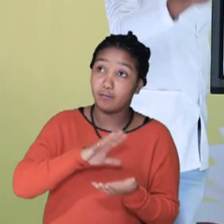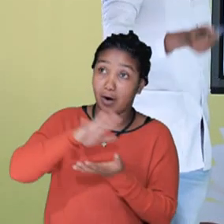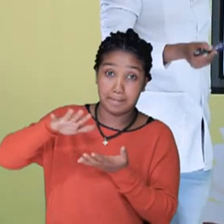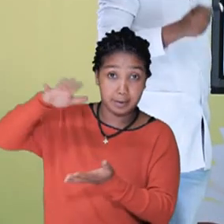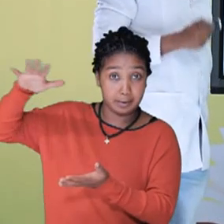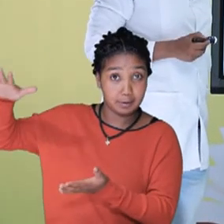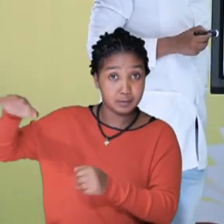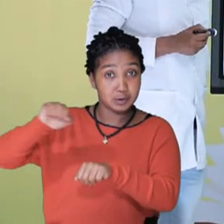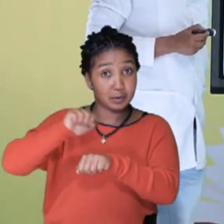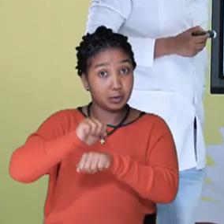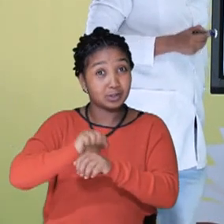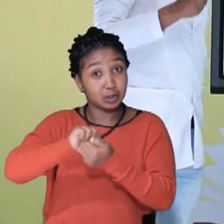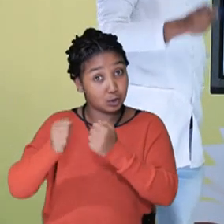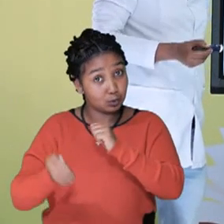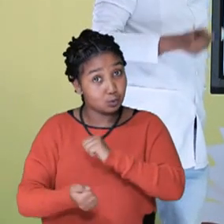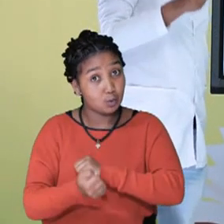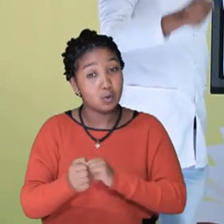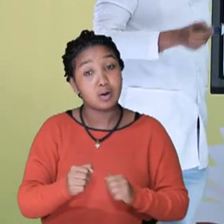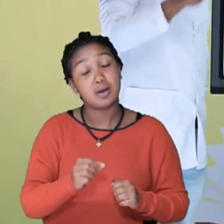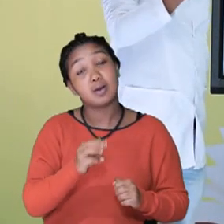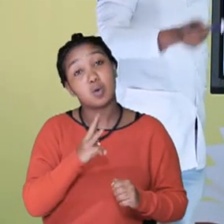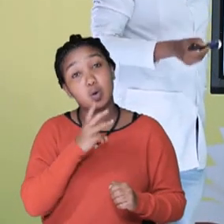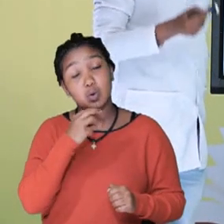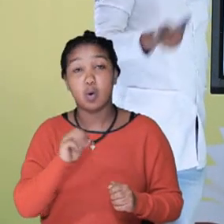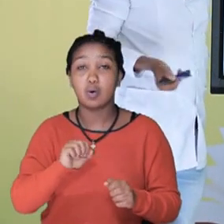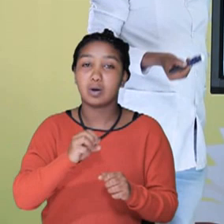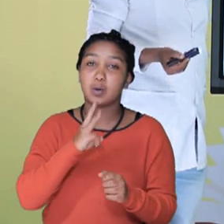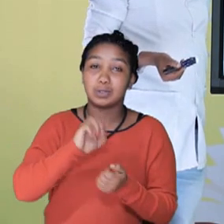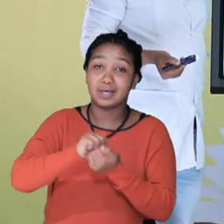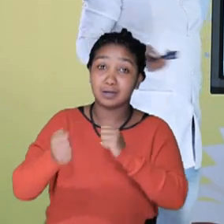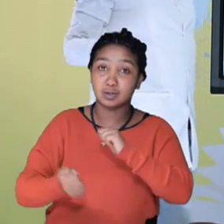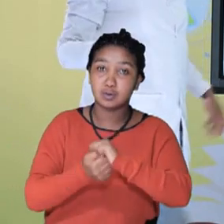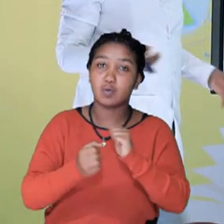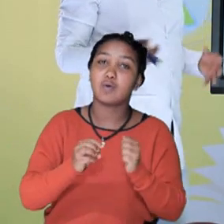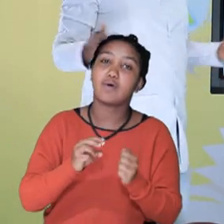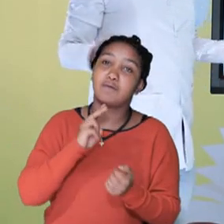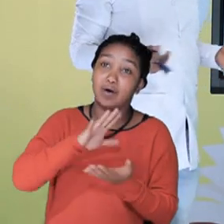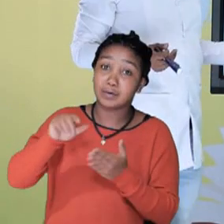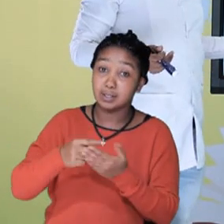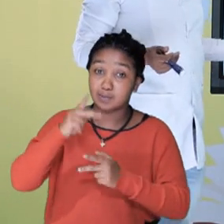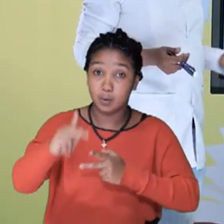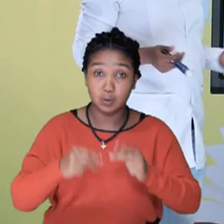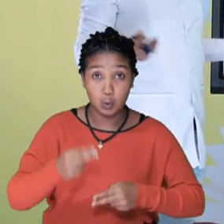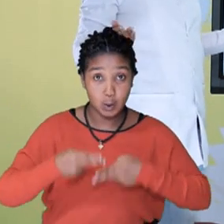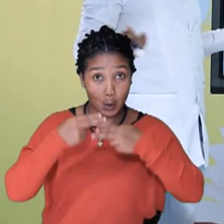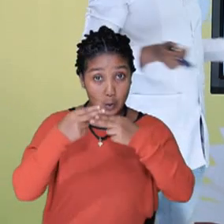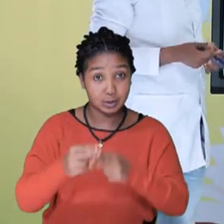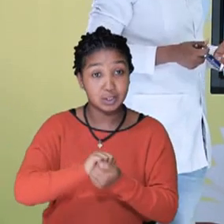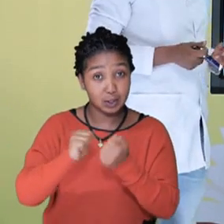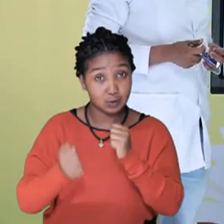solid change to liquid, or liquid change into vapor. This process we call it change